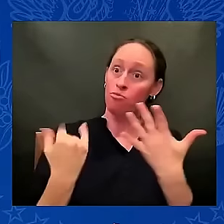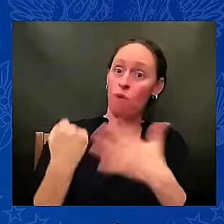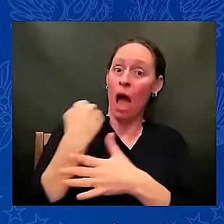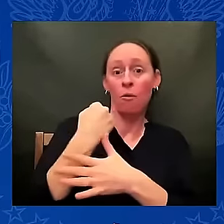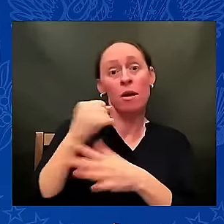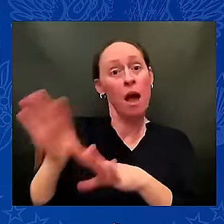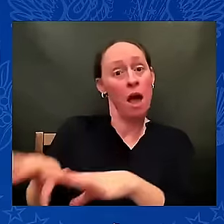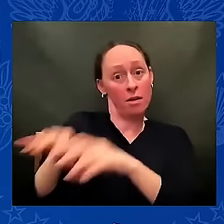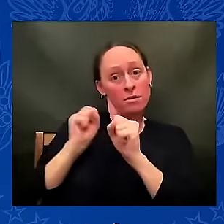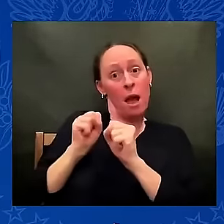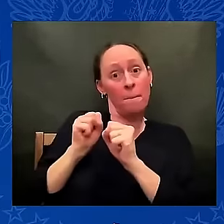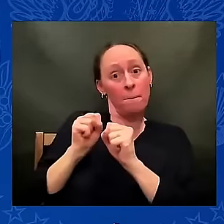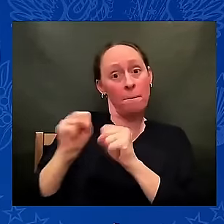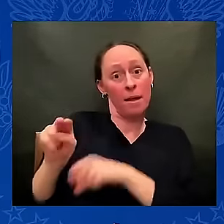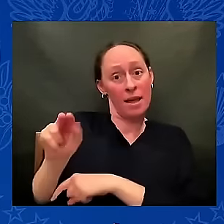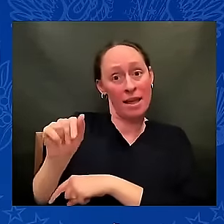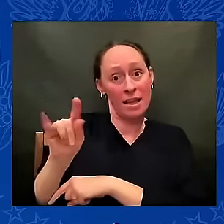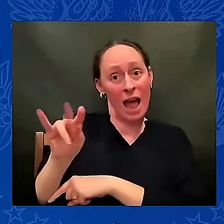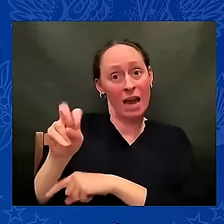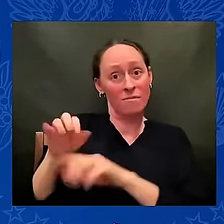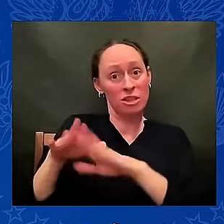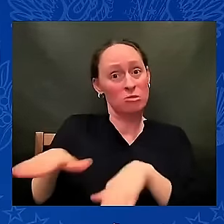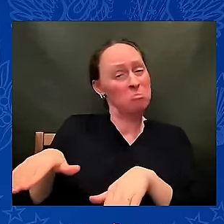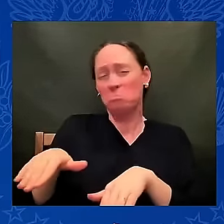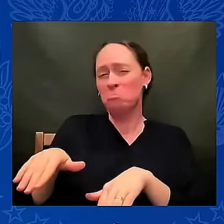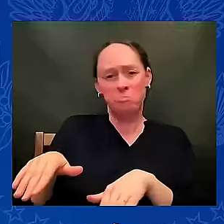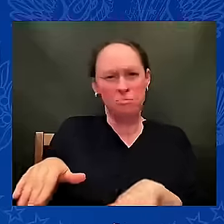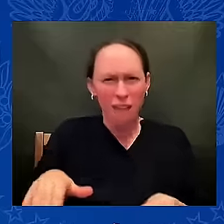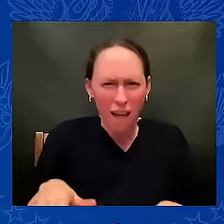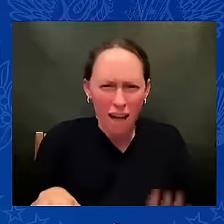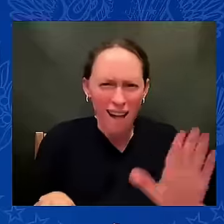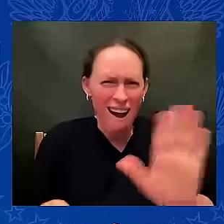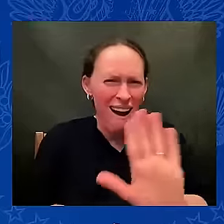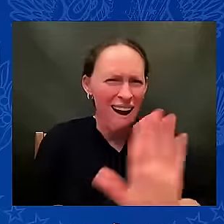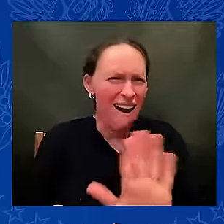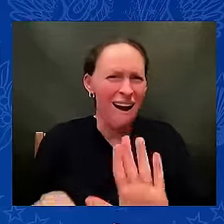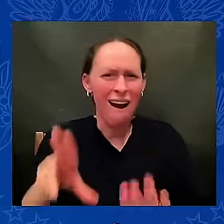Court, and we won. We won.